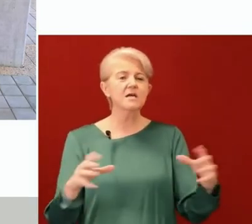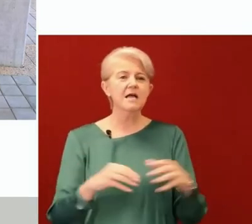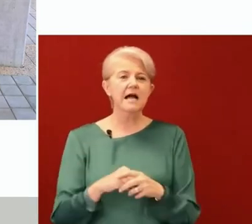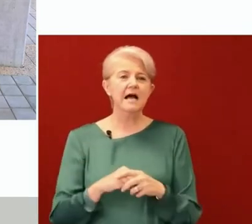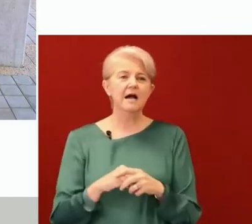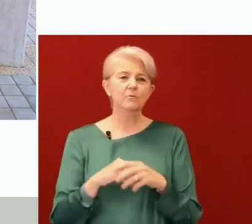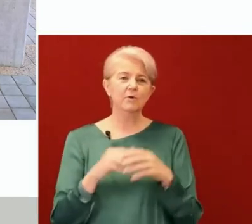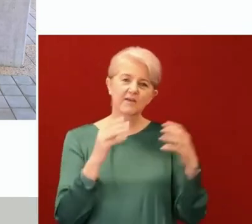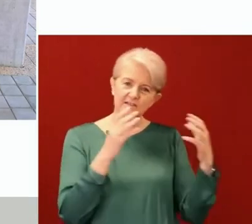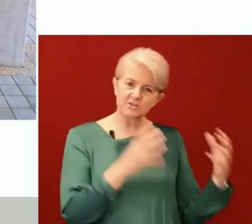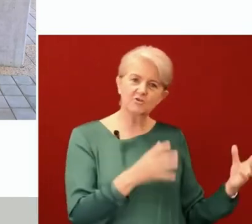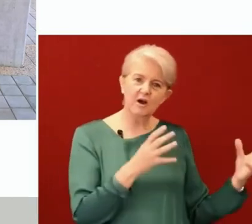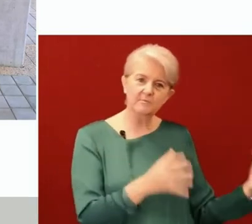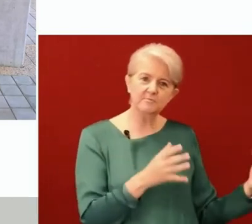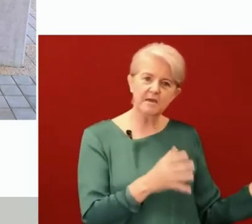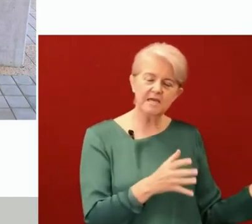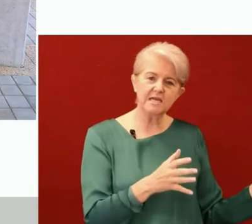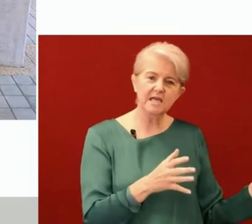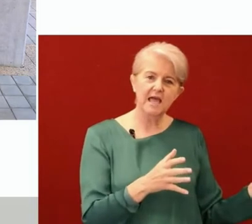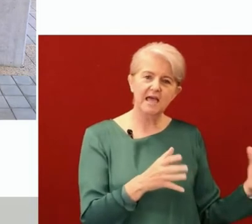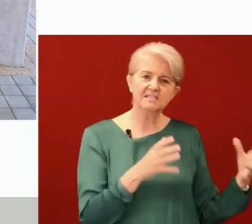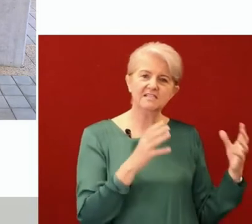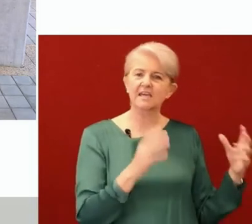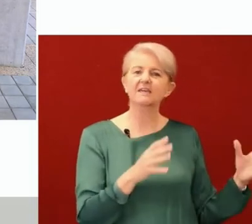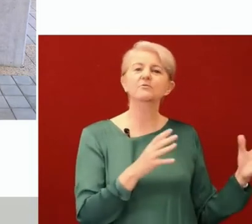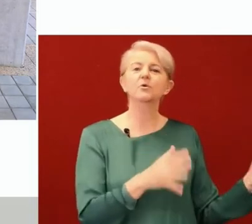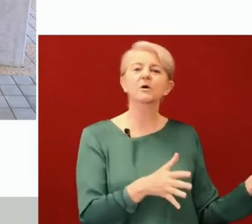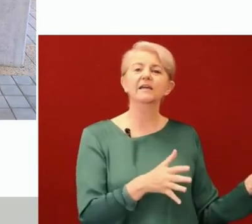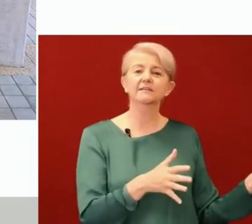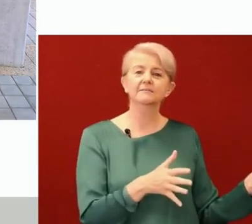blog where they described me as